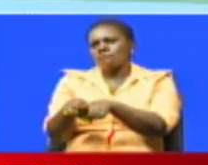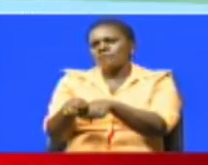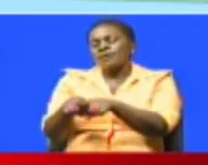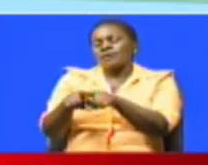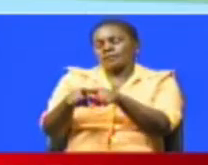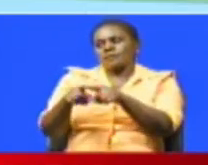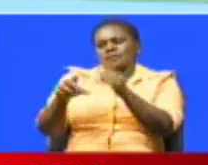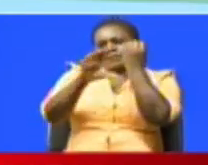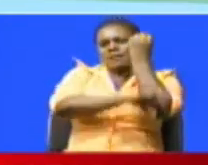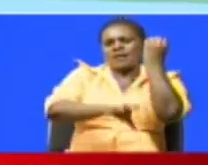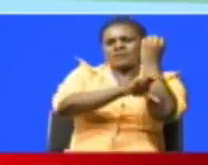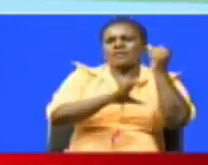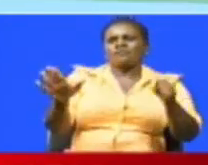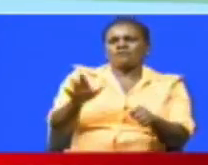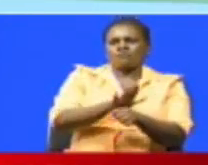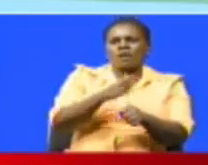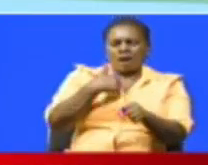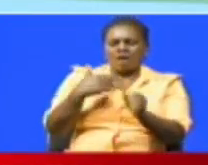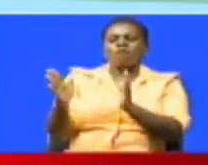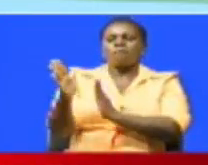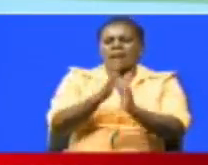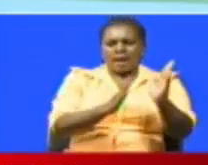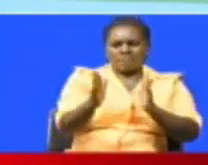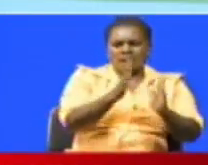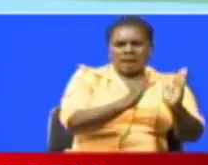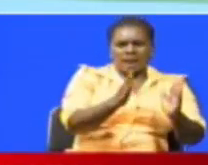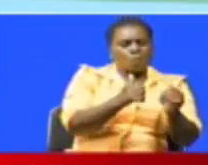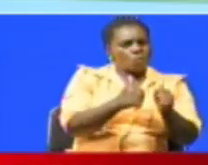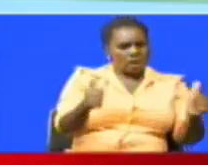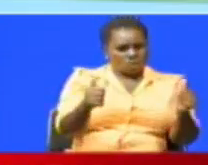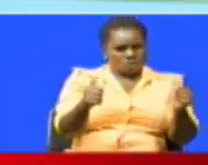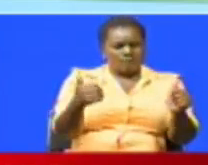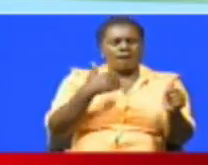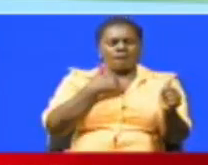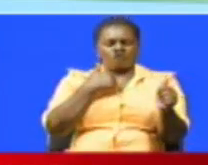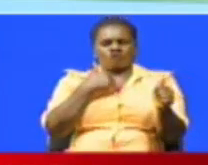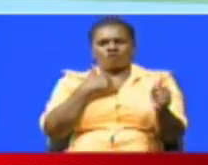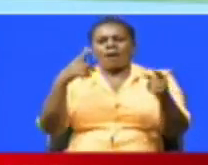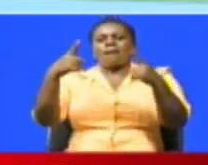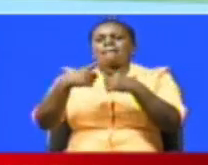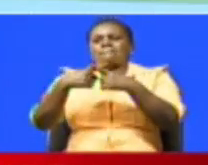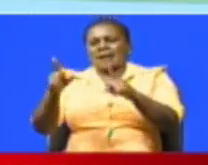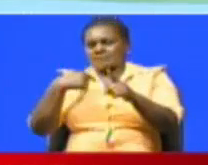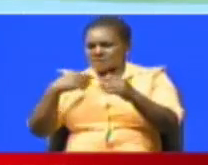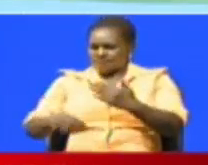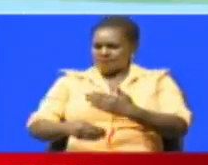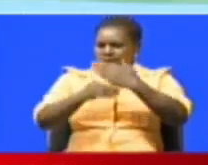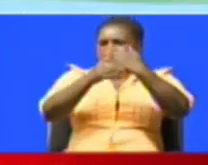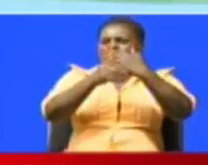around the country. So we have got a structure that is effective. But I reiterate,